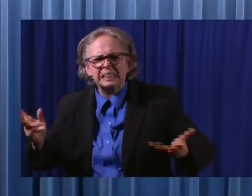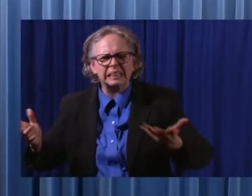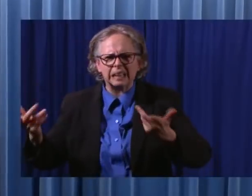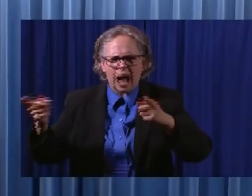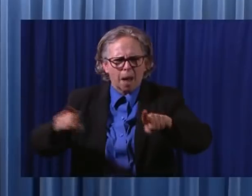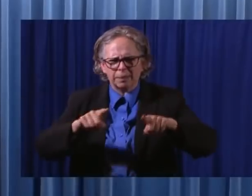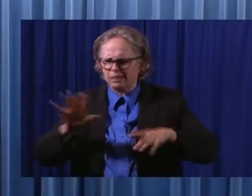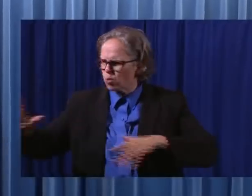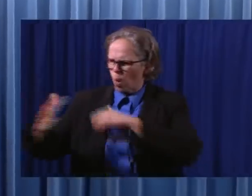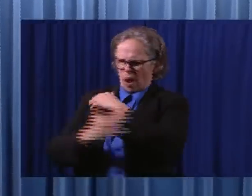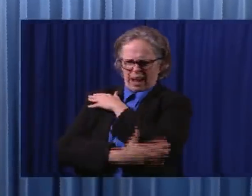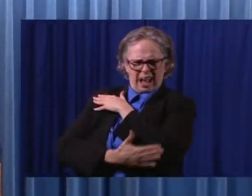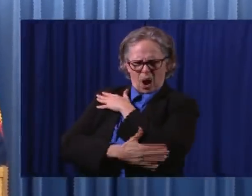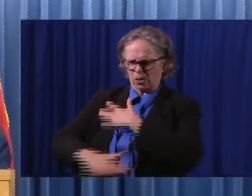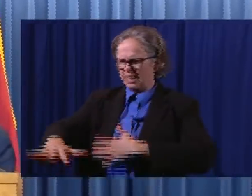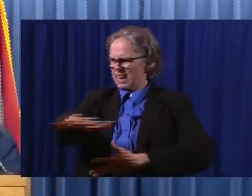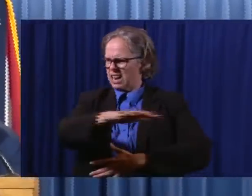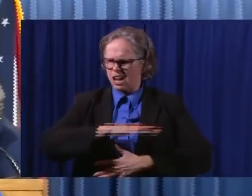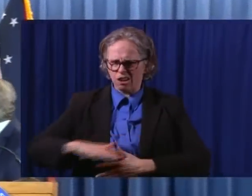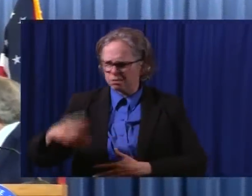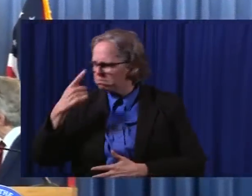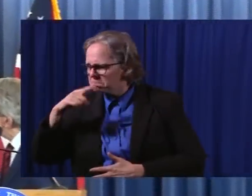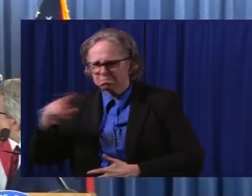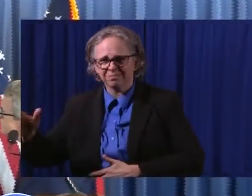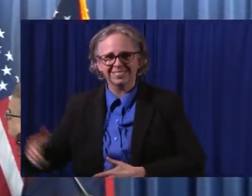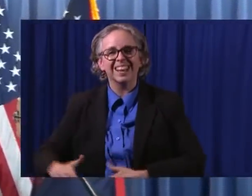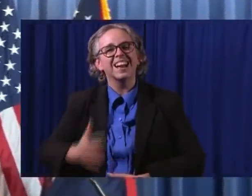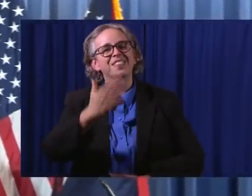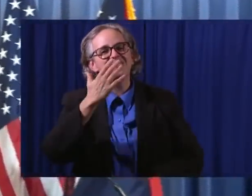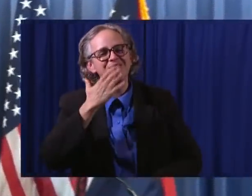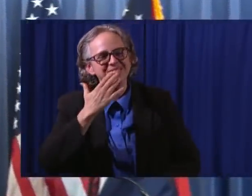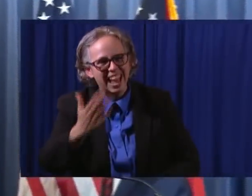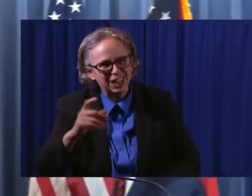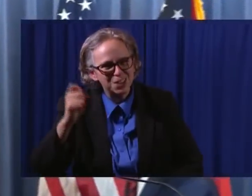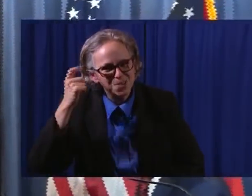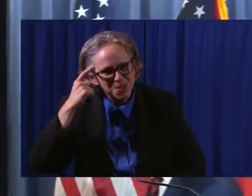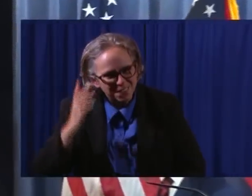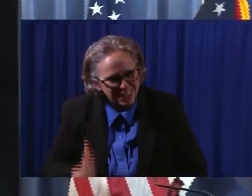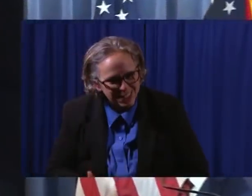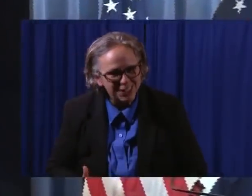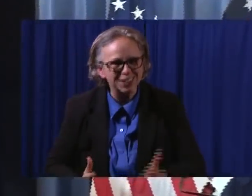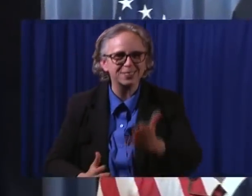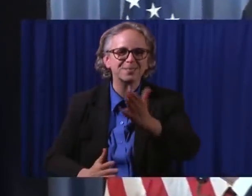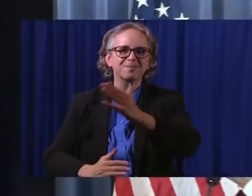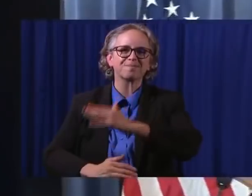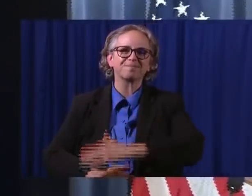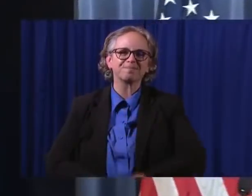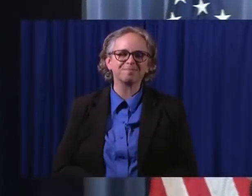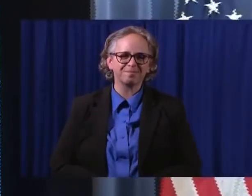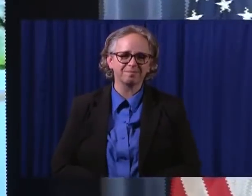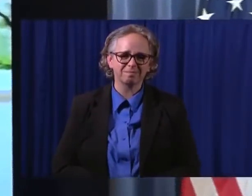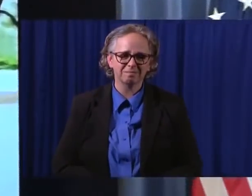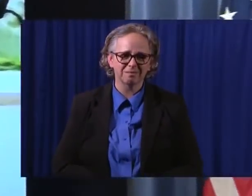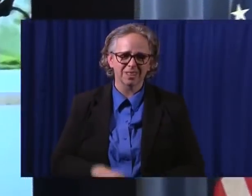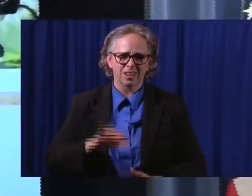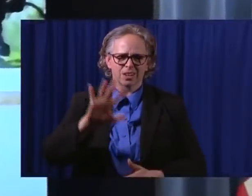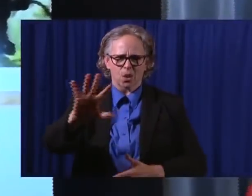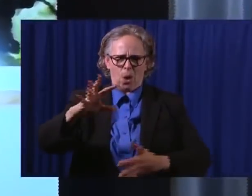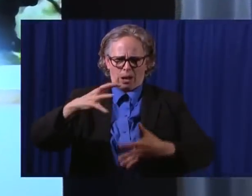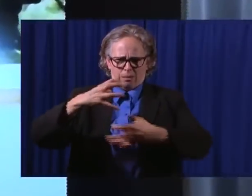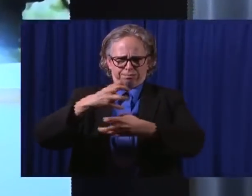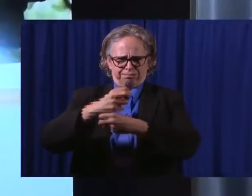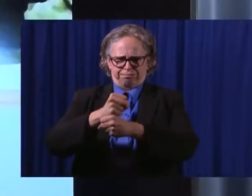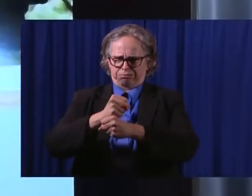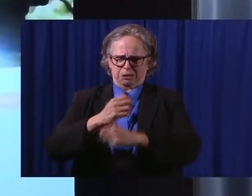county. Thank you, Governor DeWine. I think that your synopsis was really very good in terms